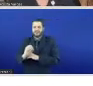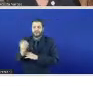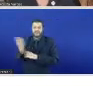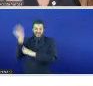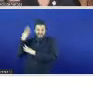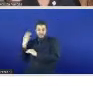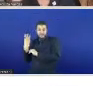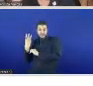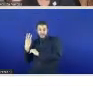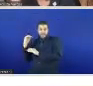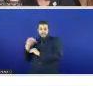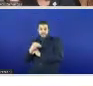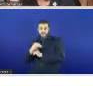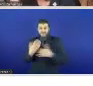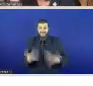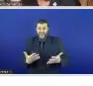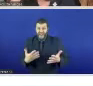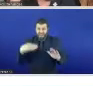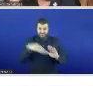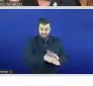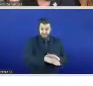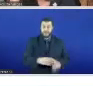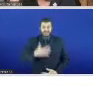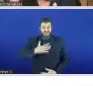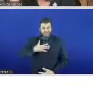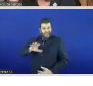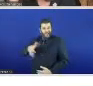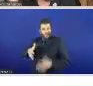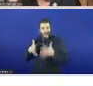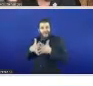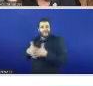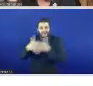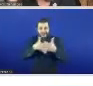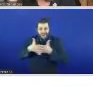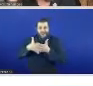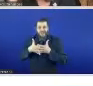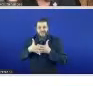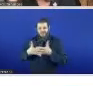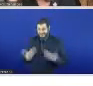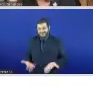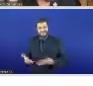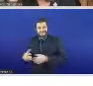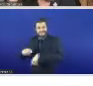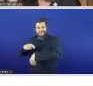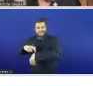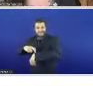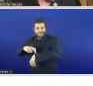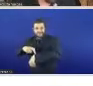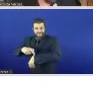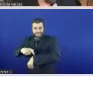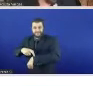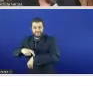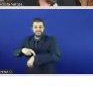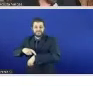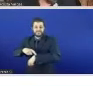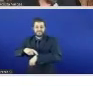United States, and is the only industrialized nation without paid parental leave. And there has been